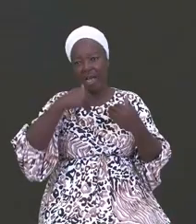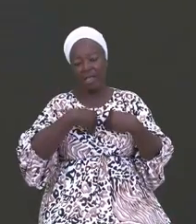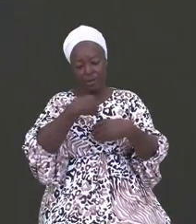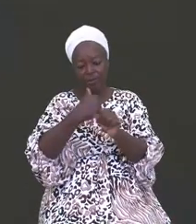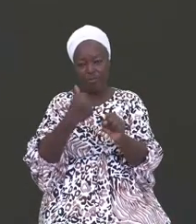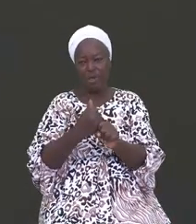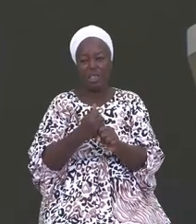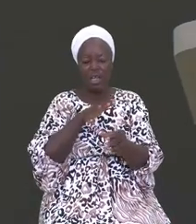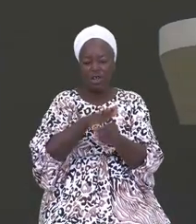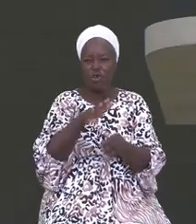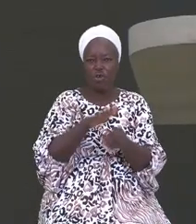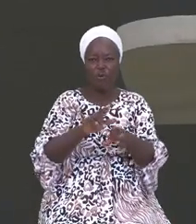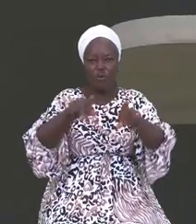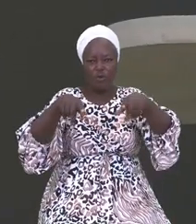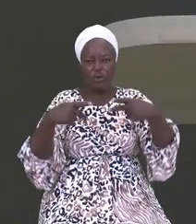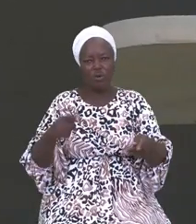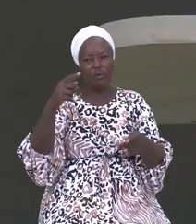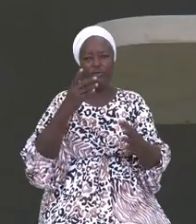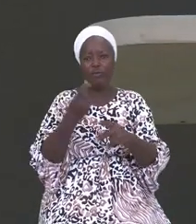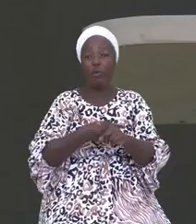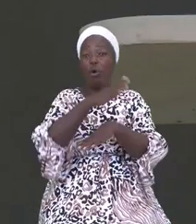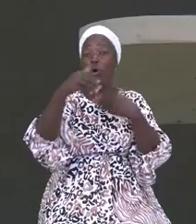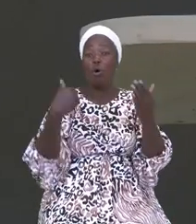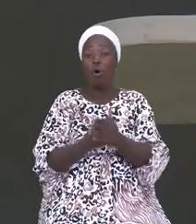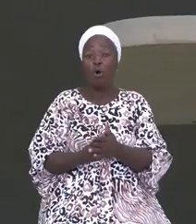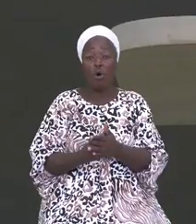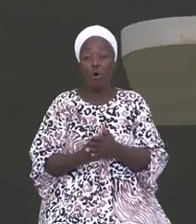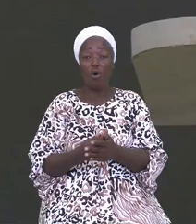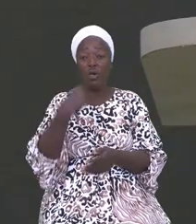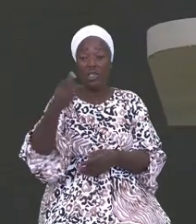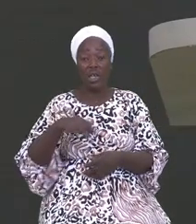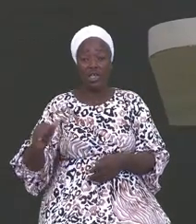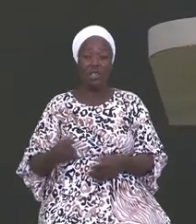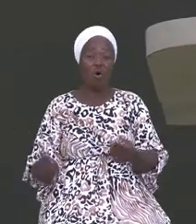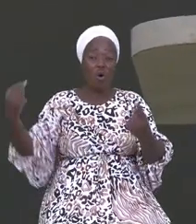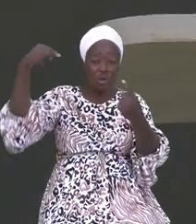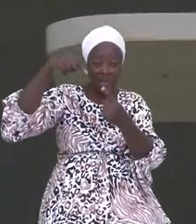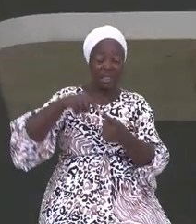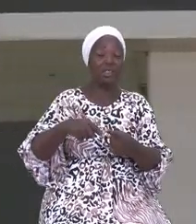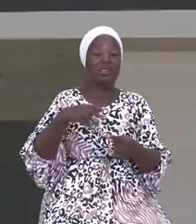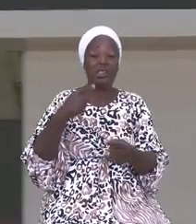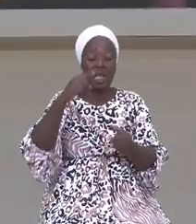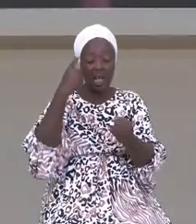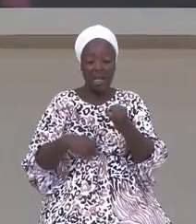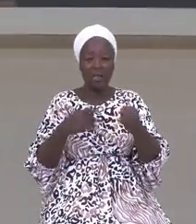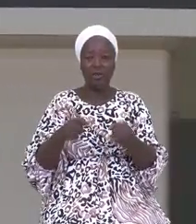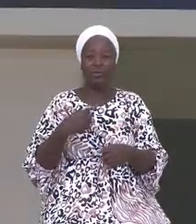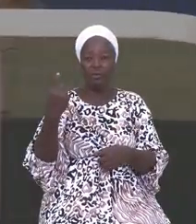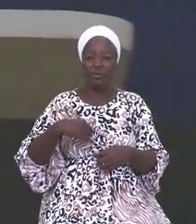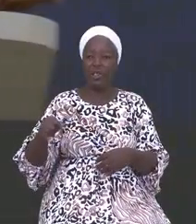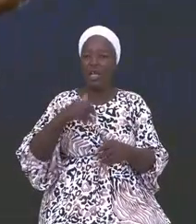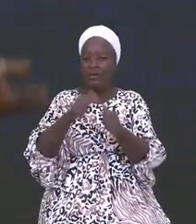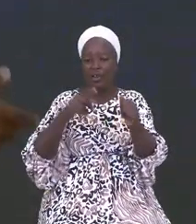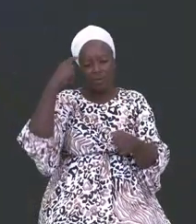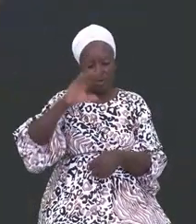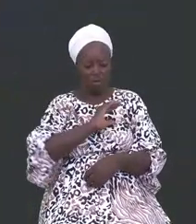eternity until this time, until the future eternity. Everything for your soul, for your